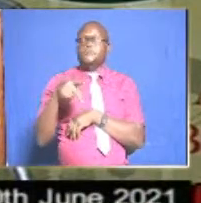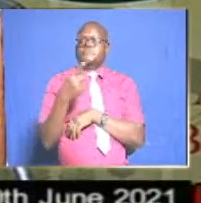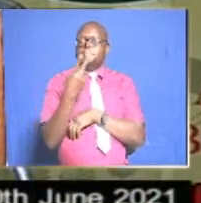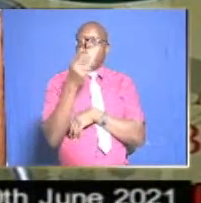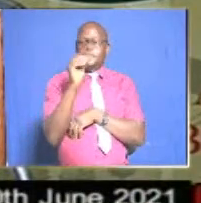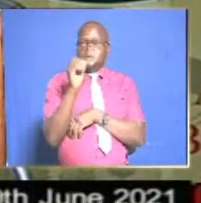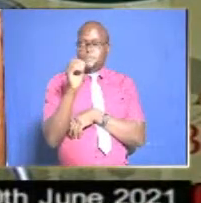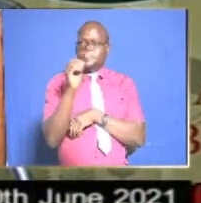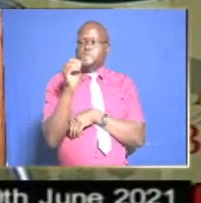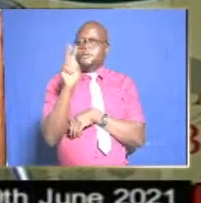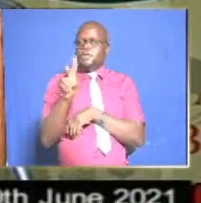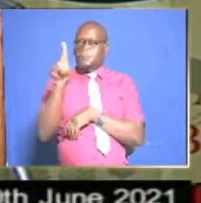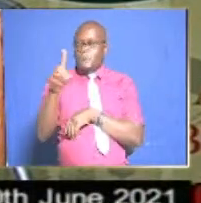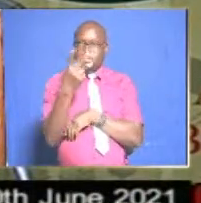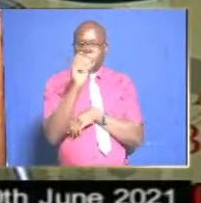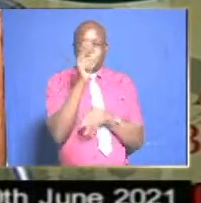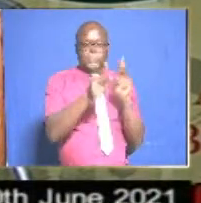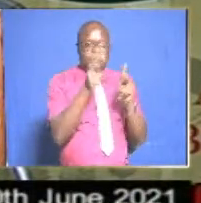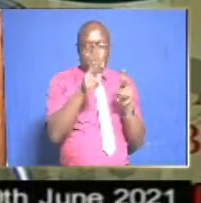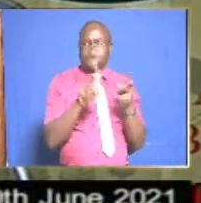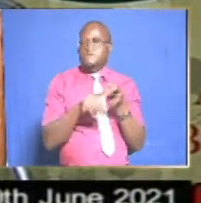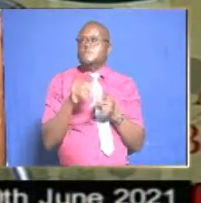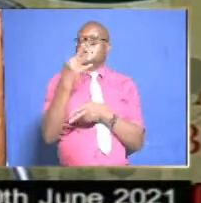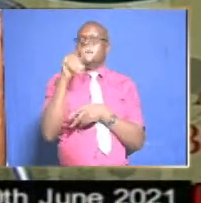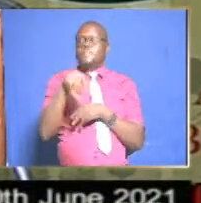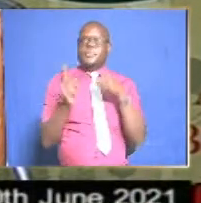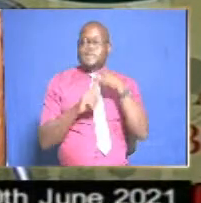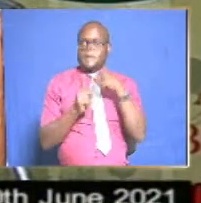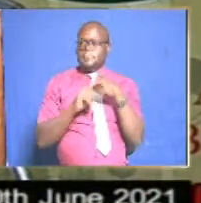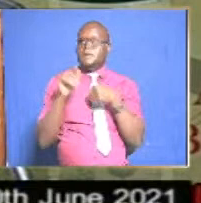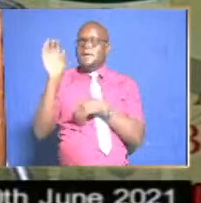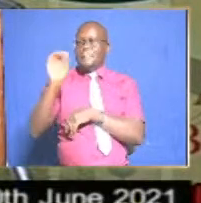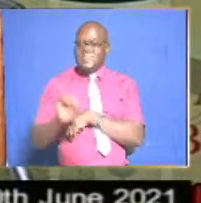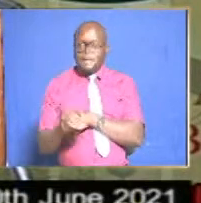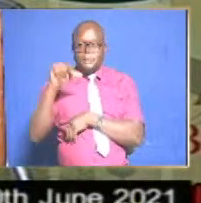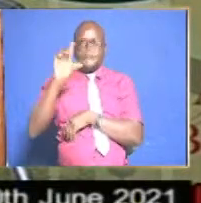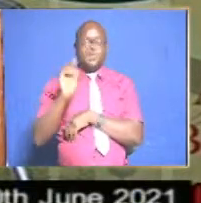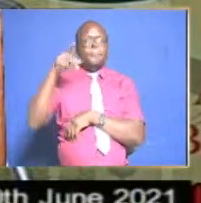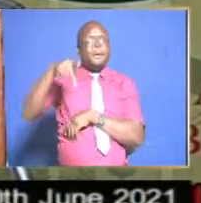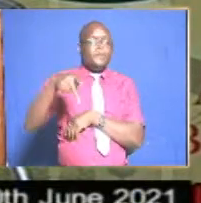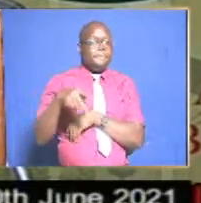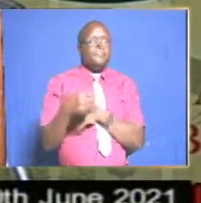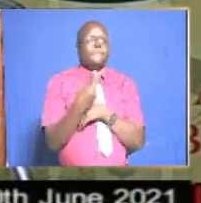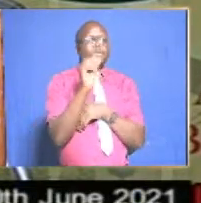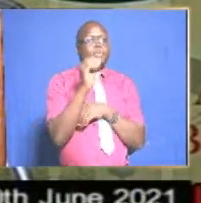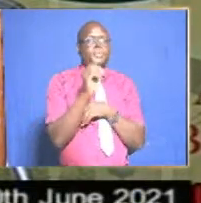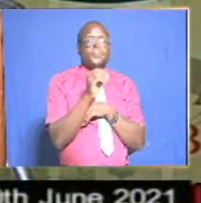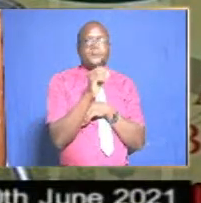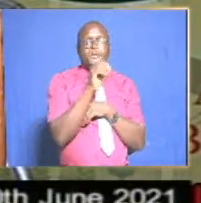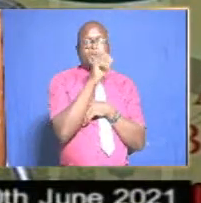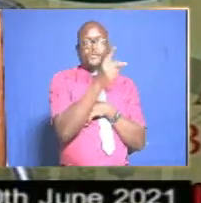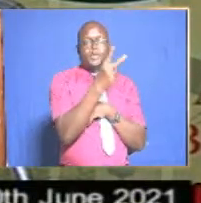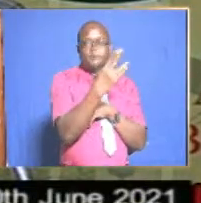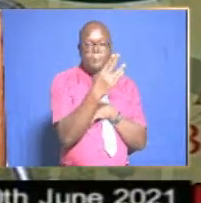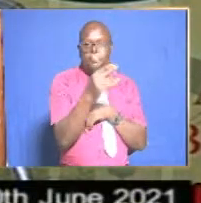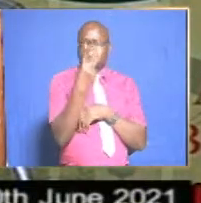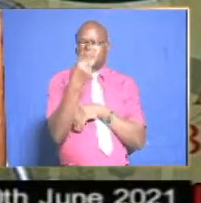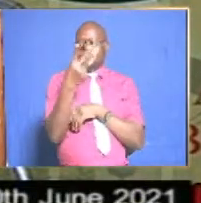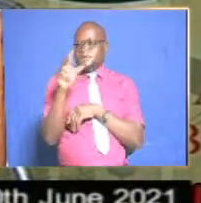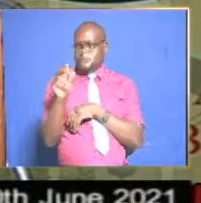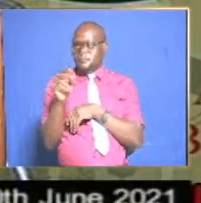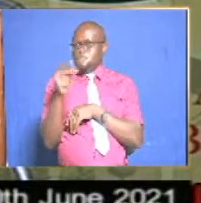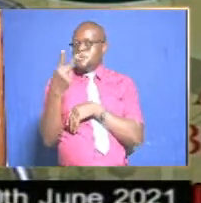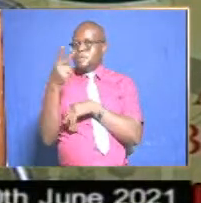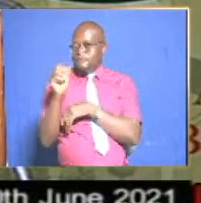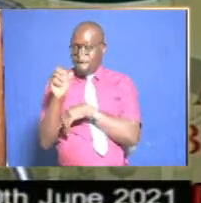2021-22, and further to 3.6% of GDP in the financial year 2024-25. This will be